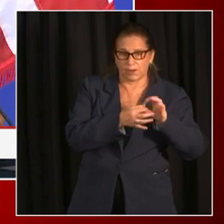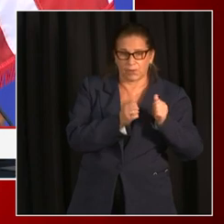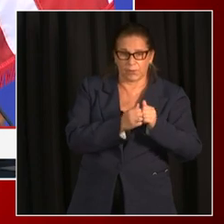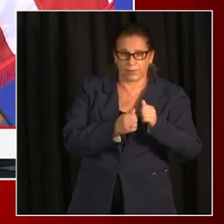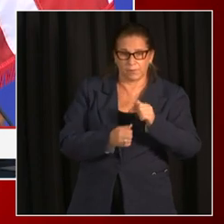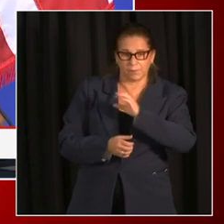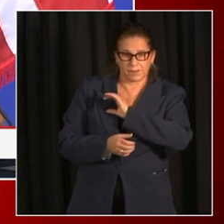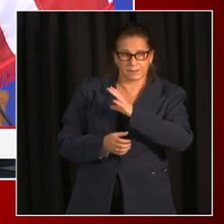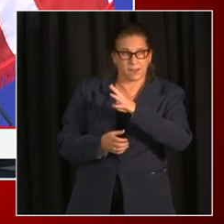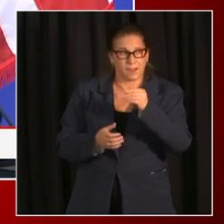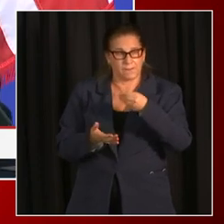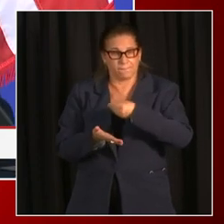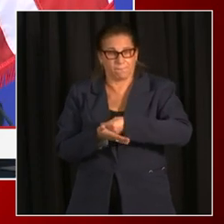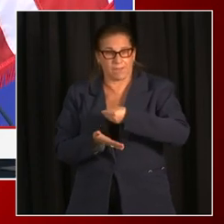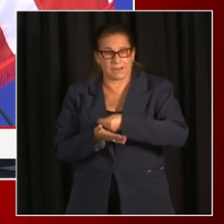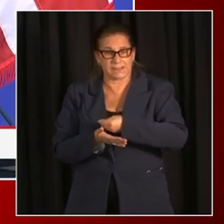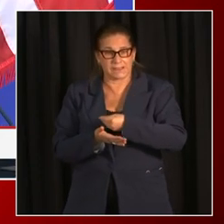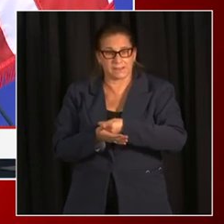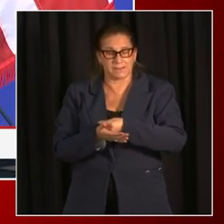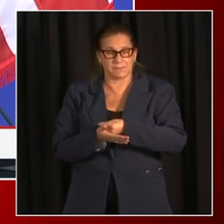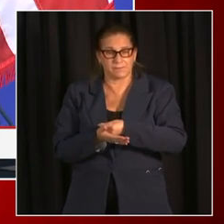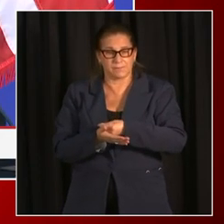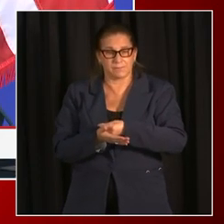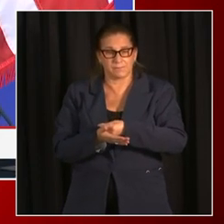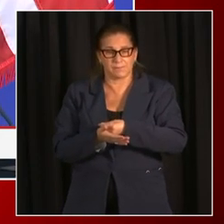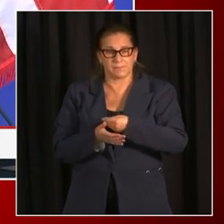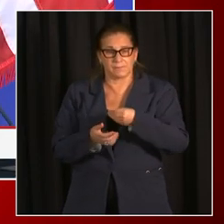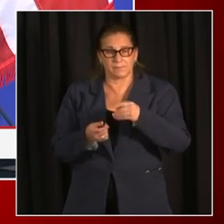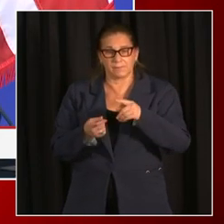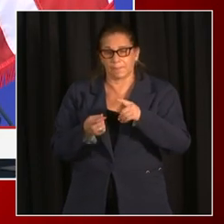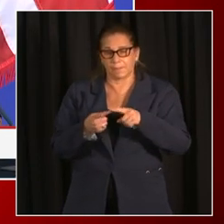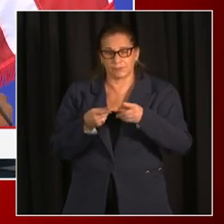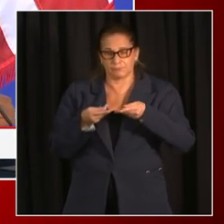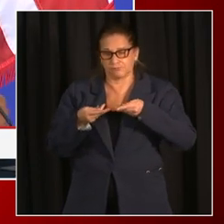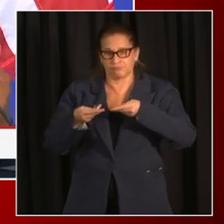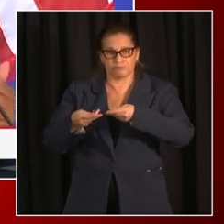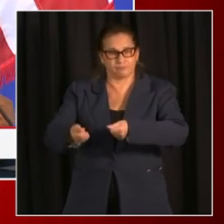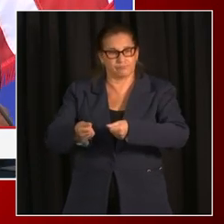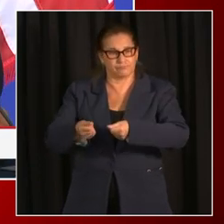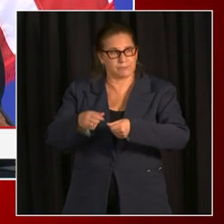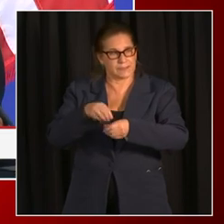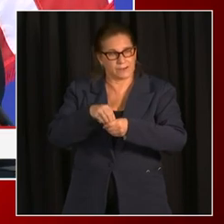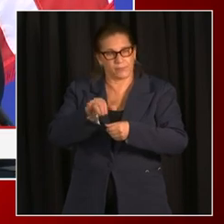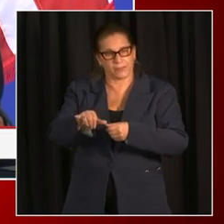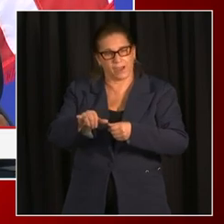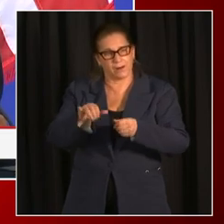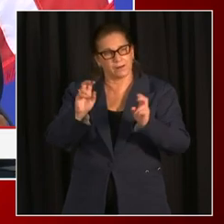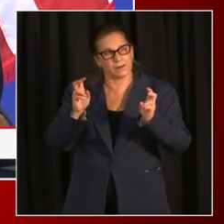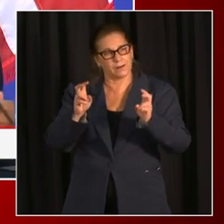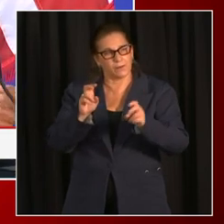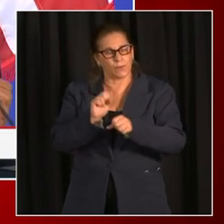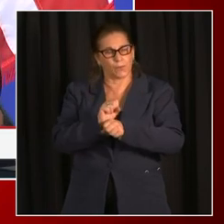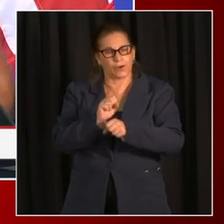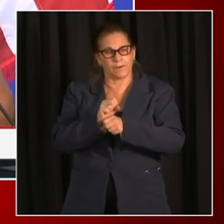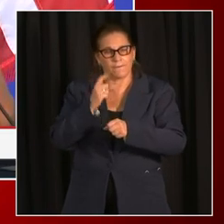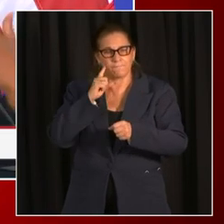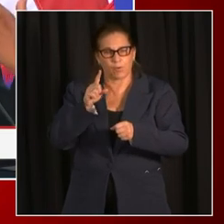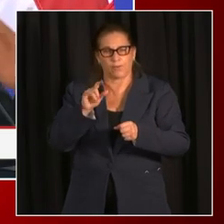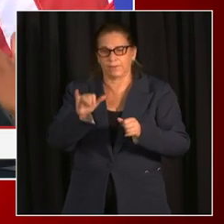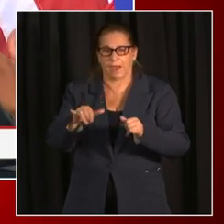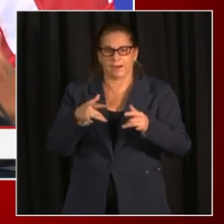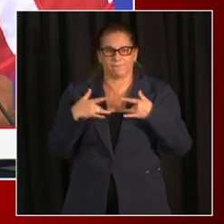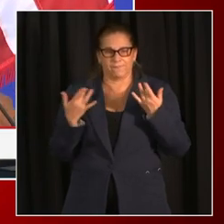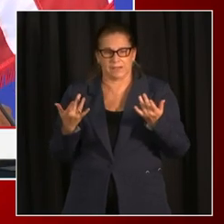of funding that we are starting to put into that work, that we have to have the conversation about